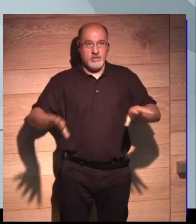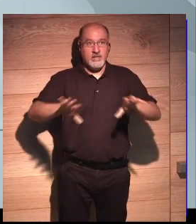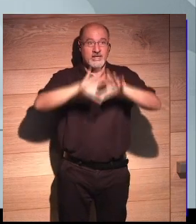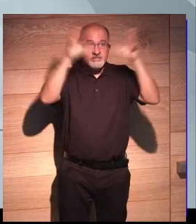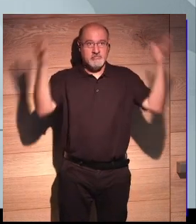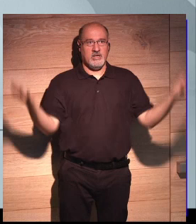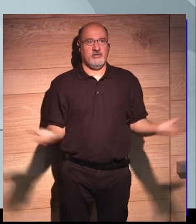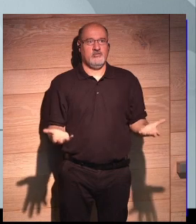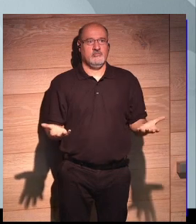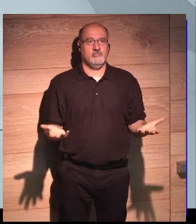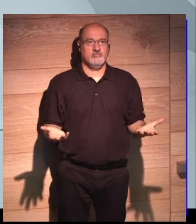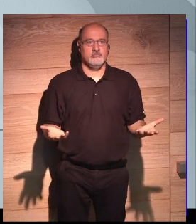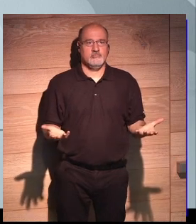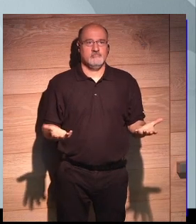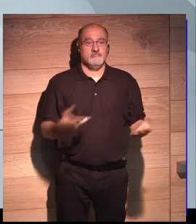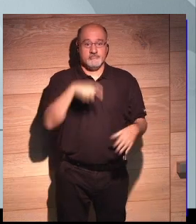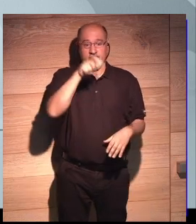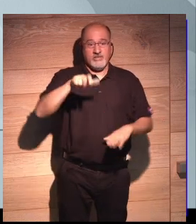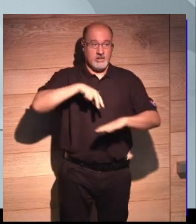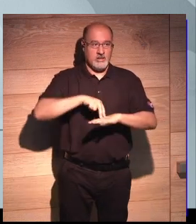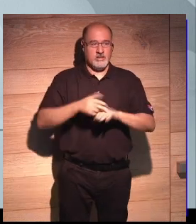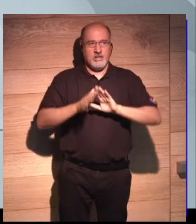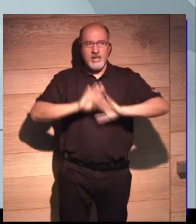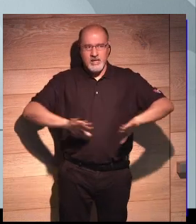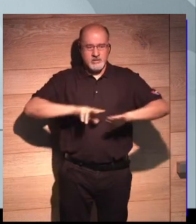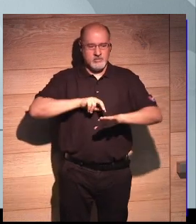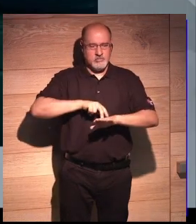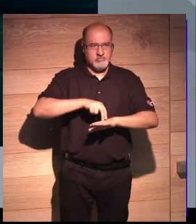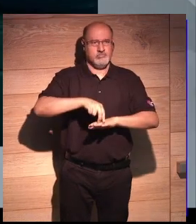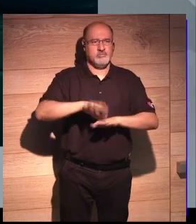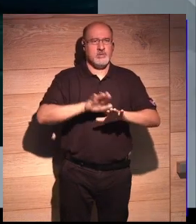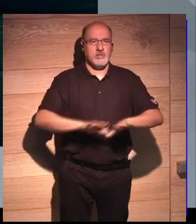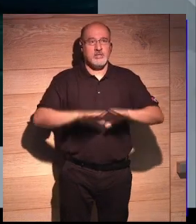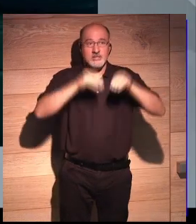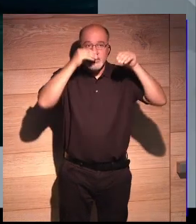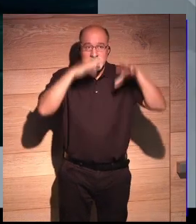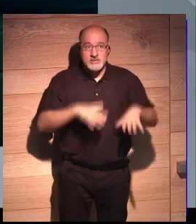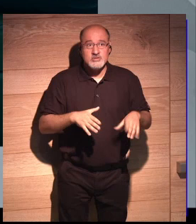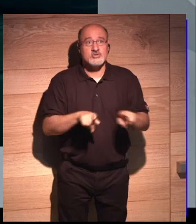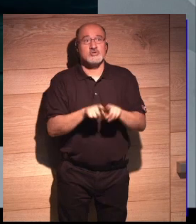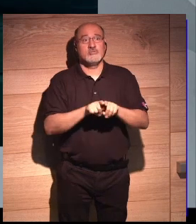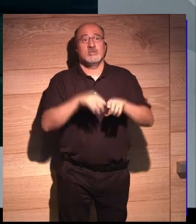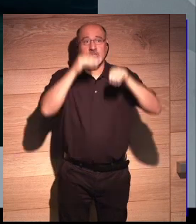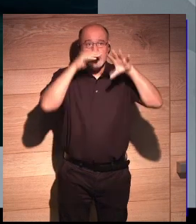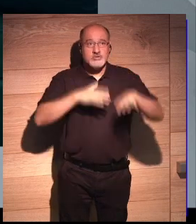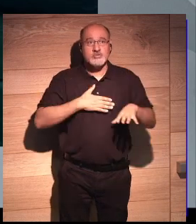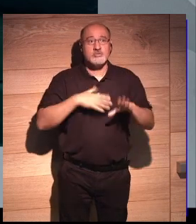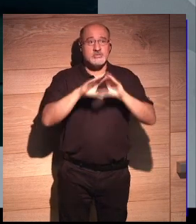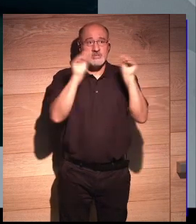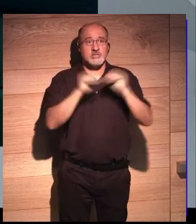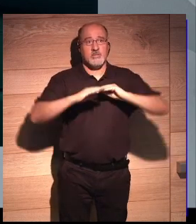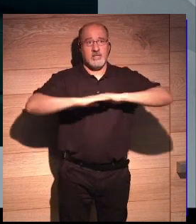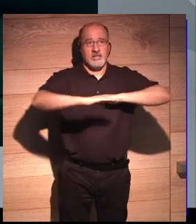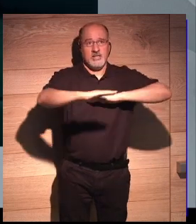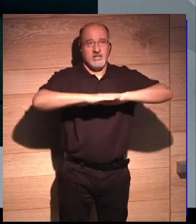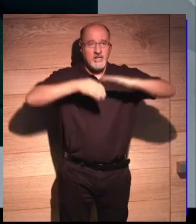audiences down. The story world that we created was called Luscious Delicious Land. This is the entrance where